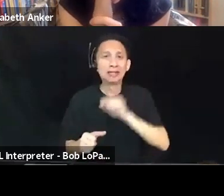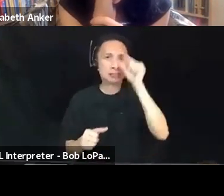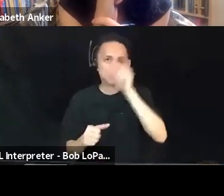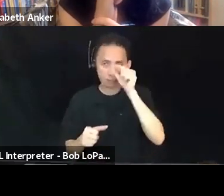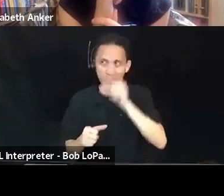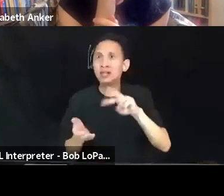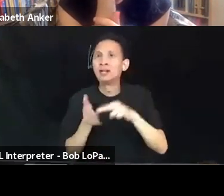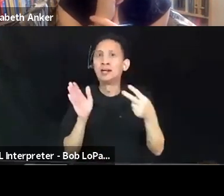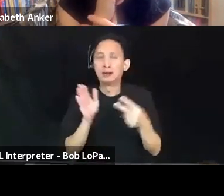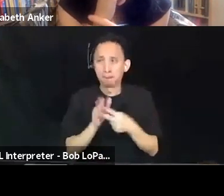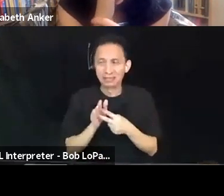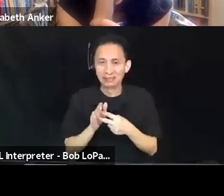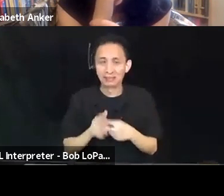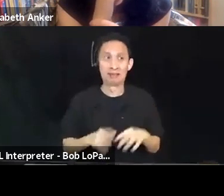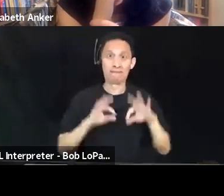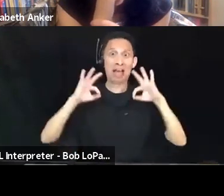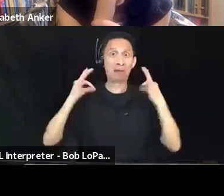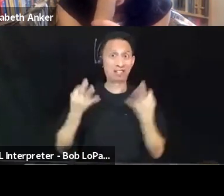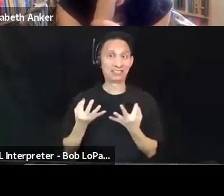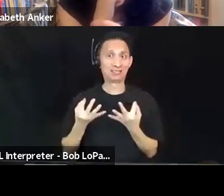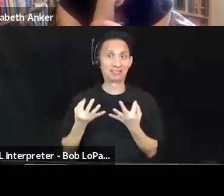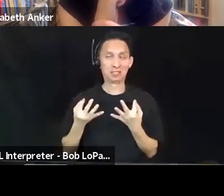of negotiating